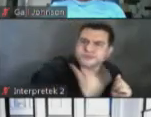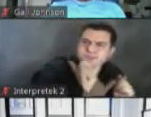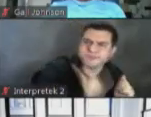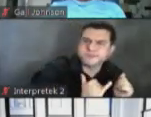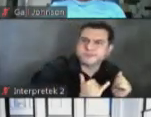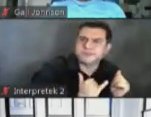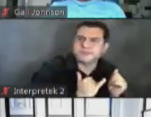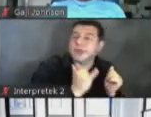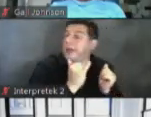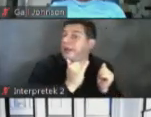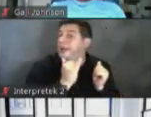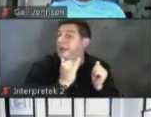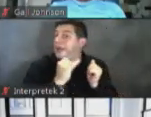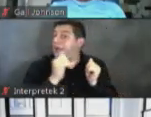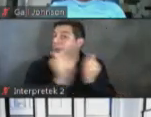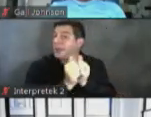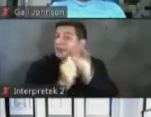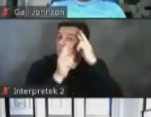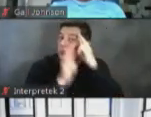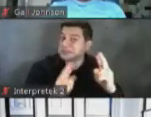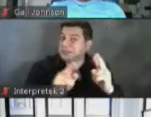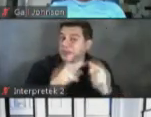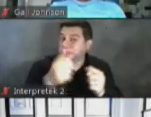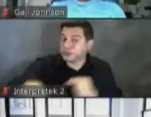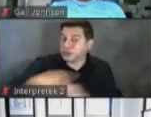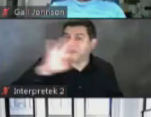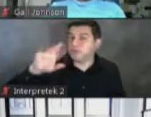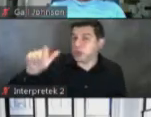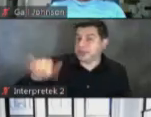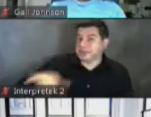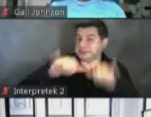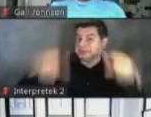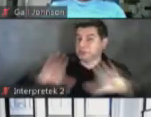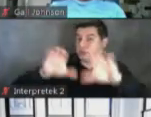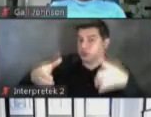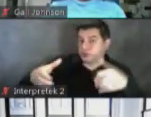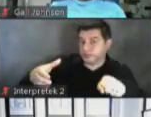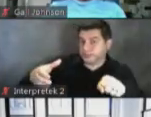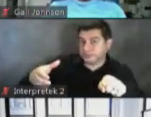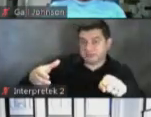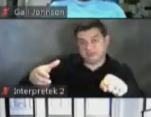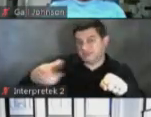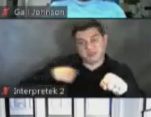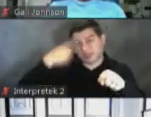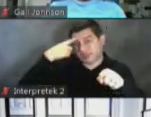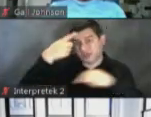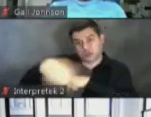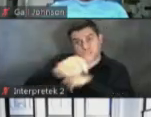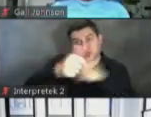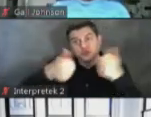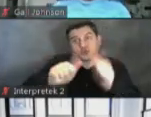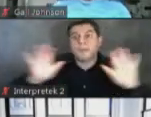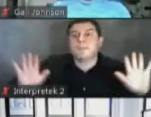have to say the city's fingerprints are on this diminished set of proposals to push a zoning agenda. As our only